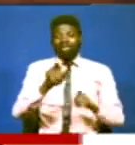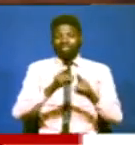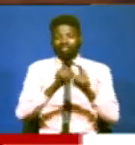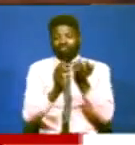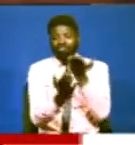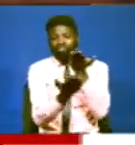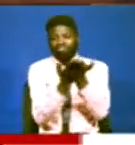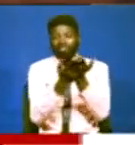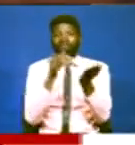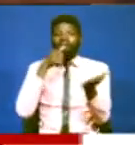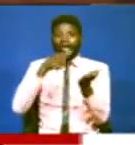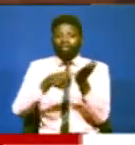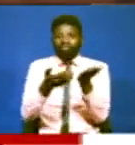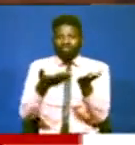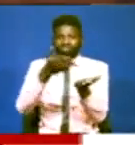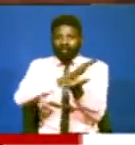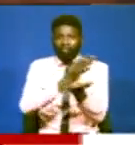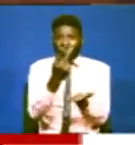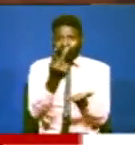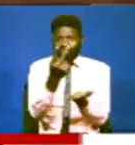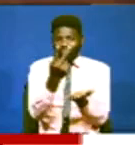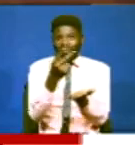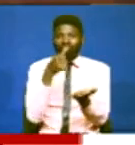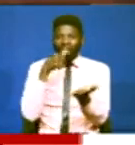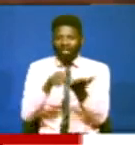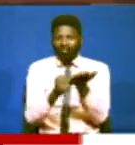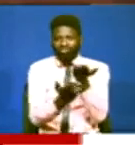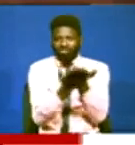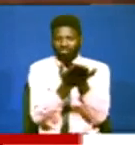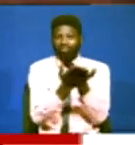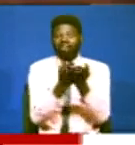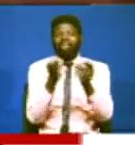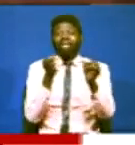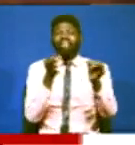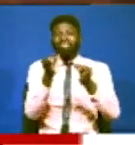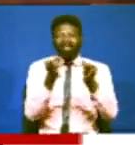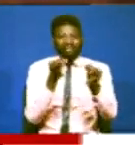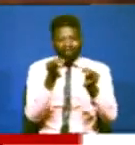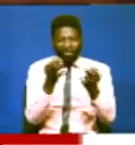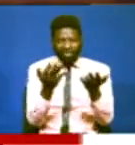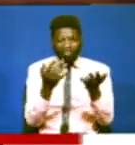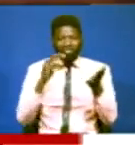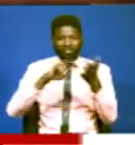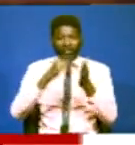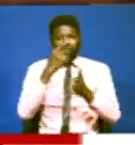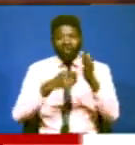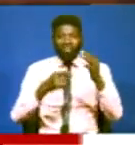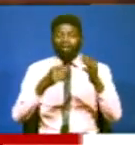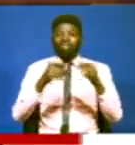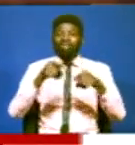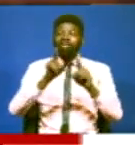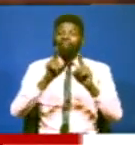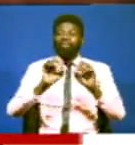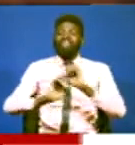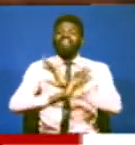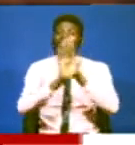2. Can kindly explain so that it's clear you've not just come to an attack mode to fellow